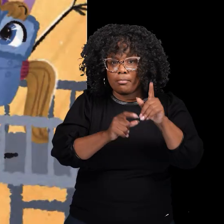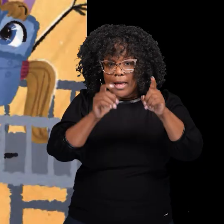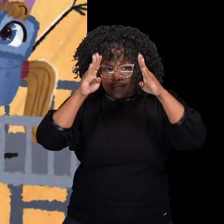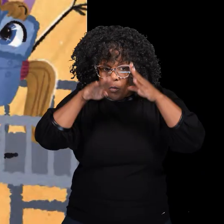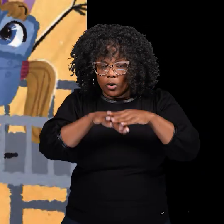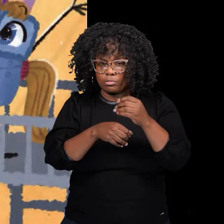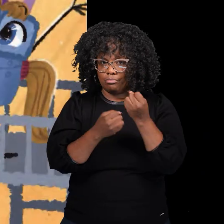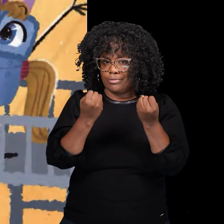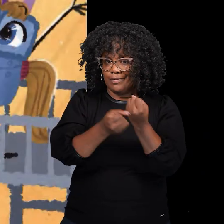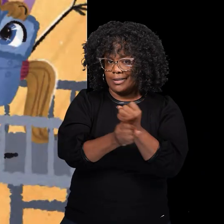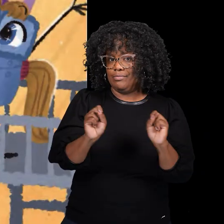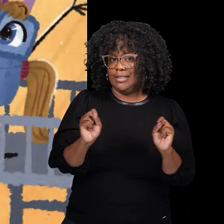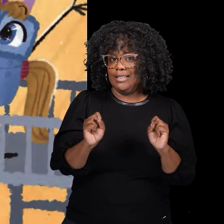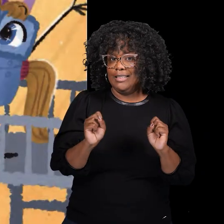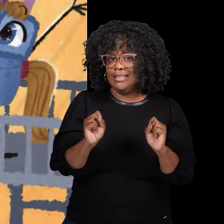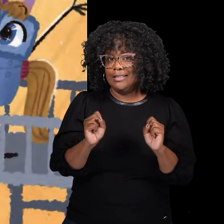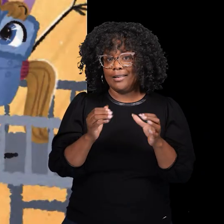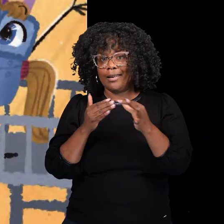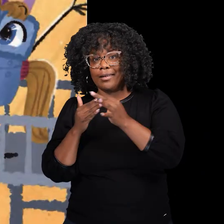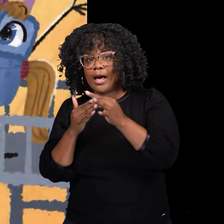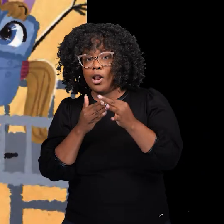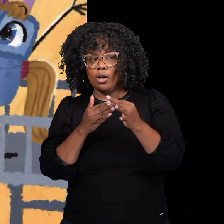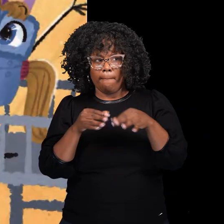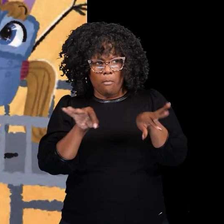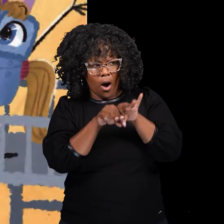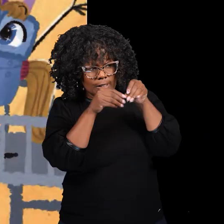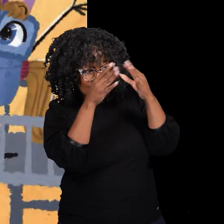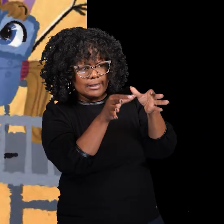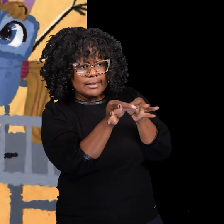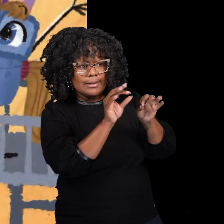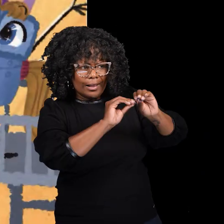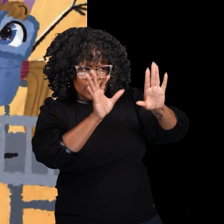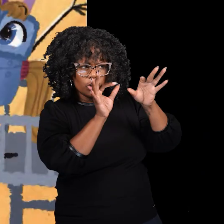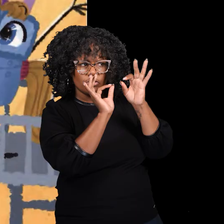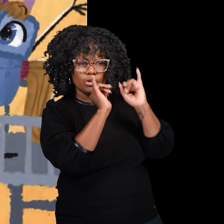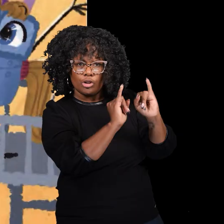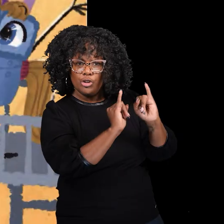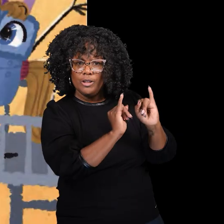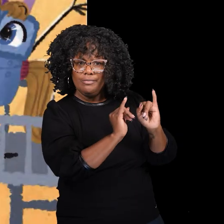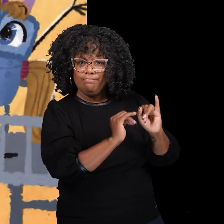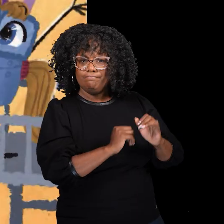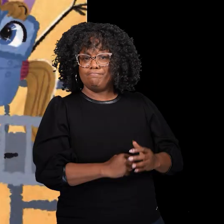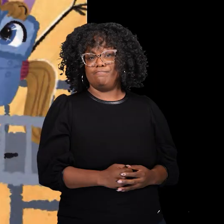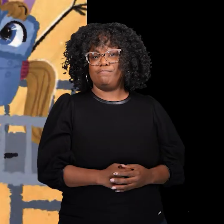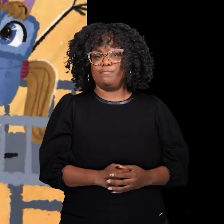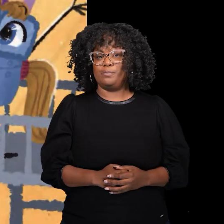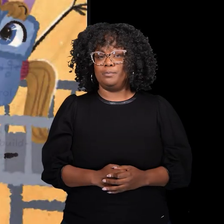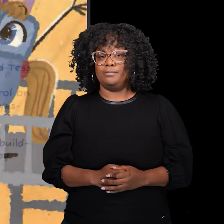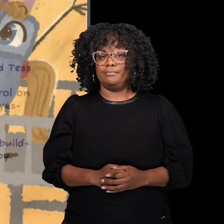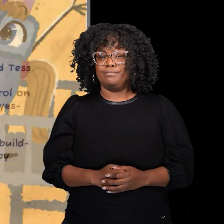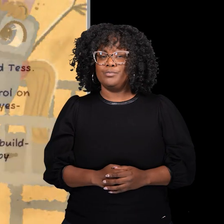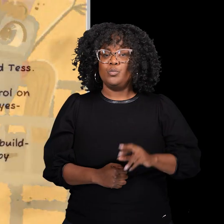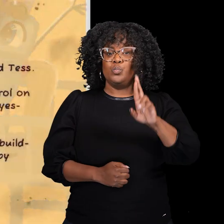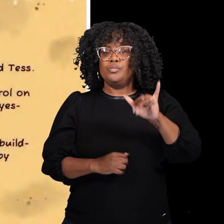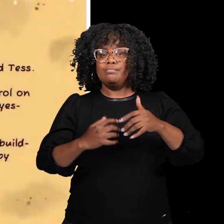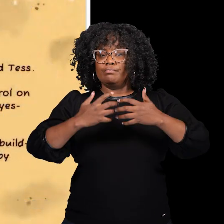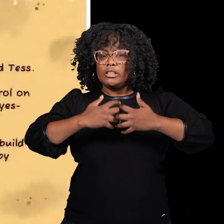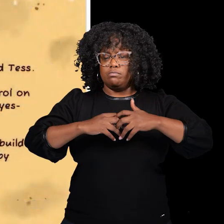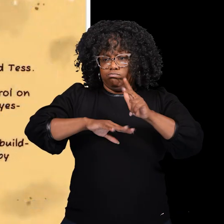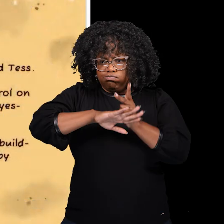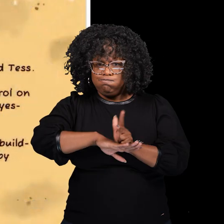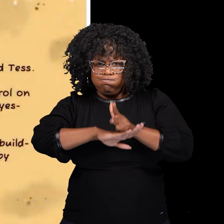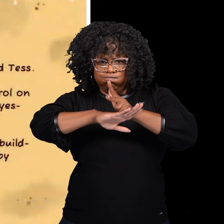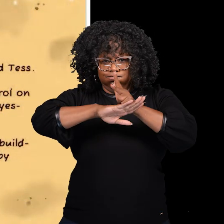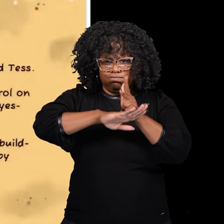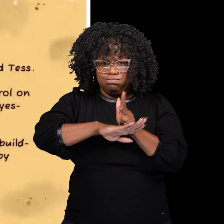must focus on driving safely. Navigators, you must give clear directions. Ruby's